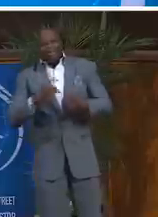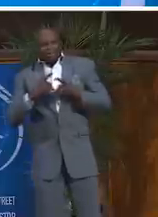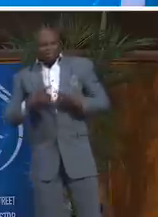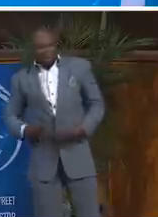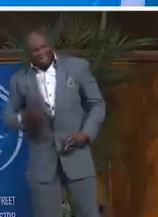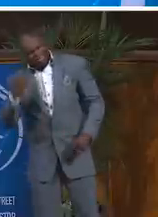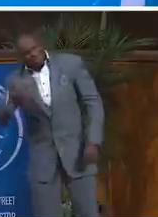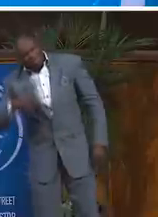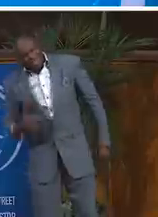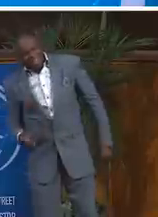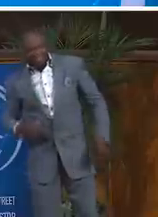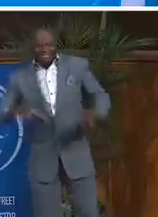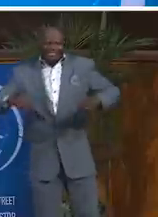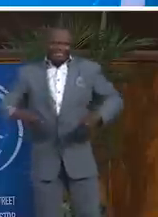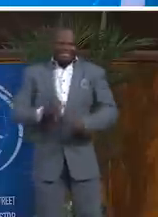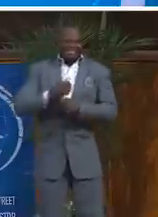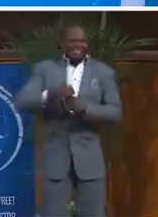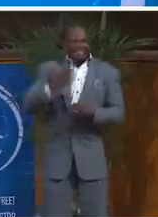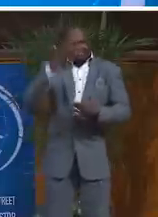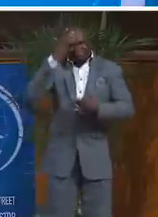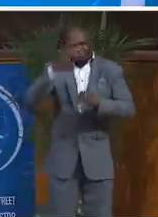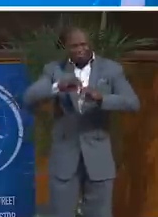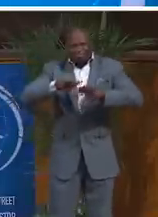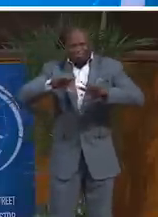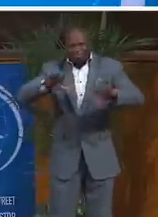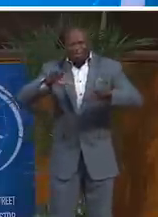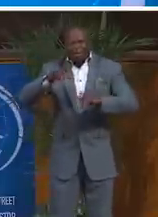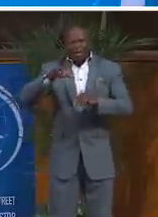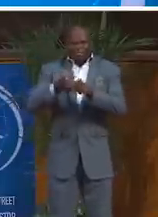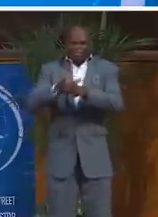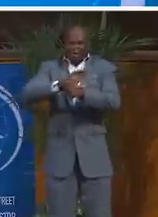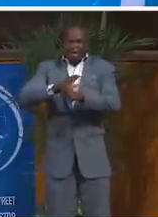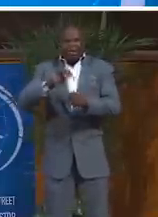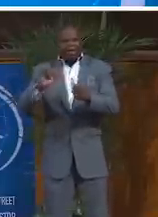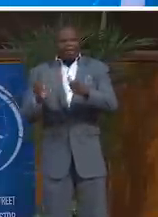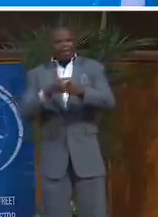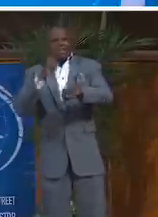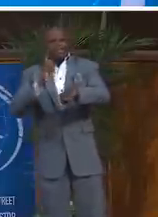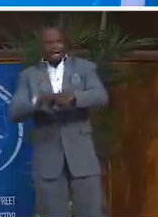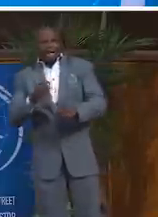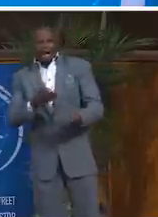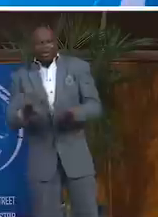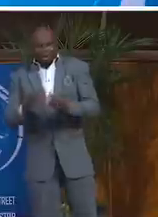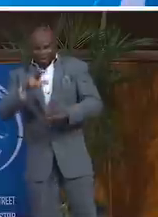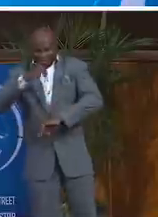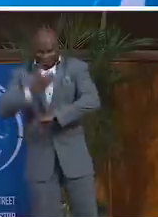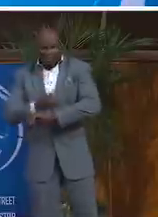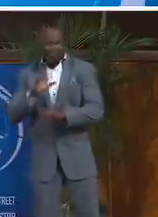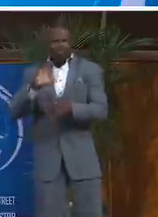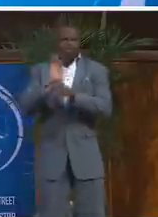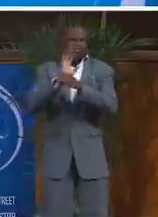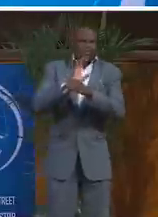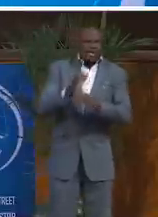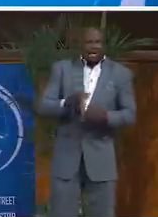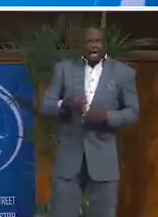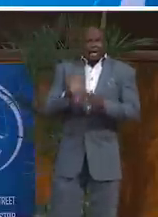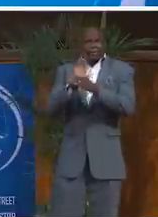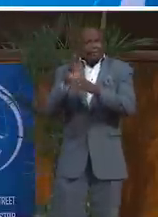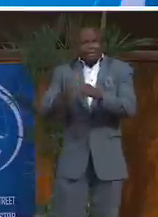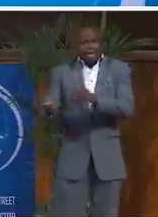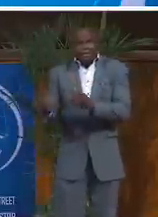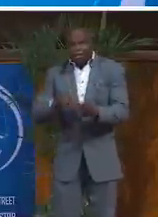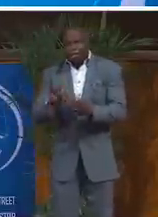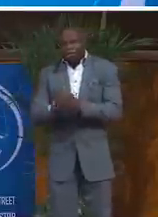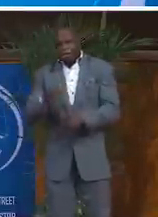depressing elements of this virus. And I remember the very first time that I took Cooper to the movies. You know, you can't take them till they're